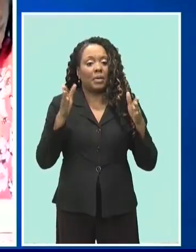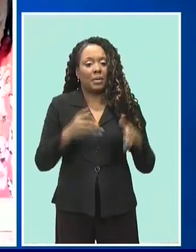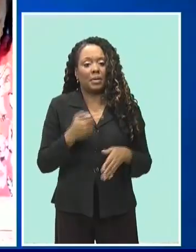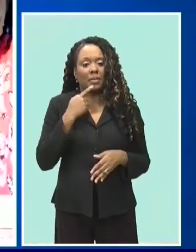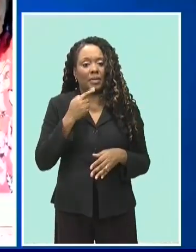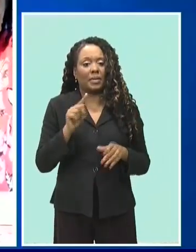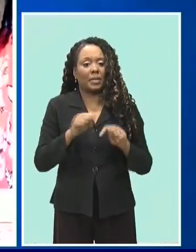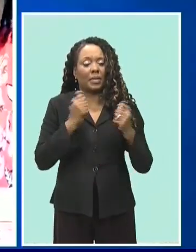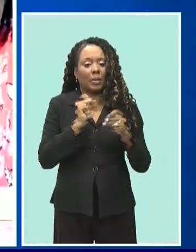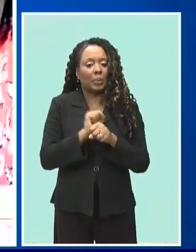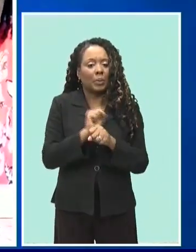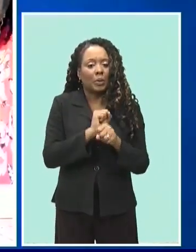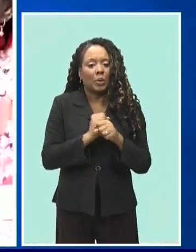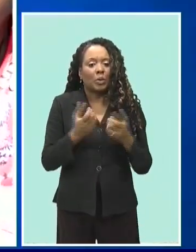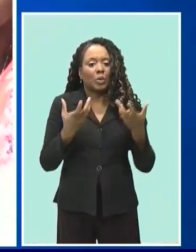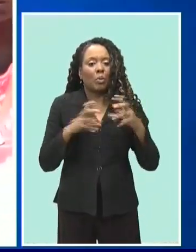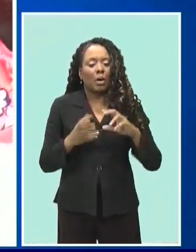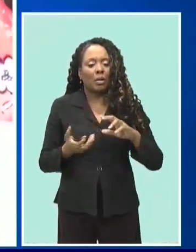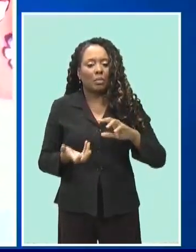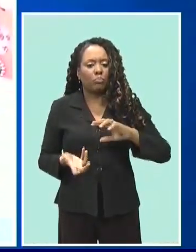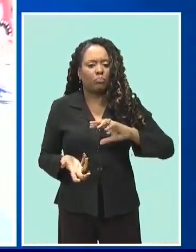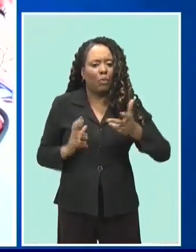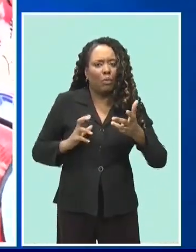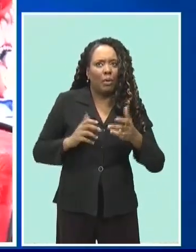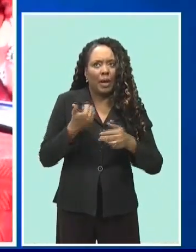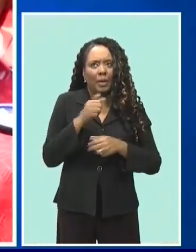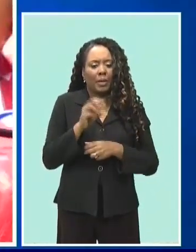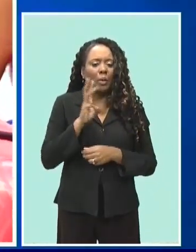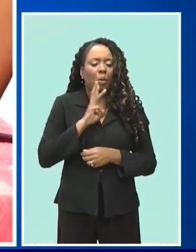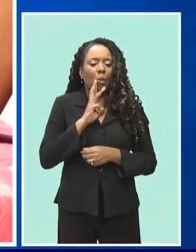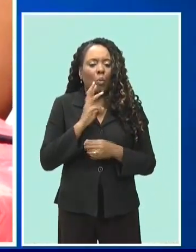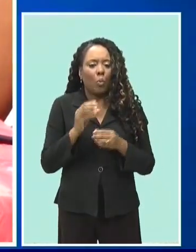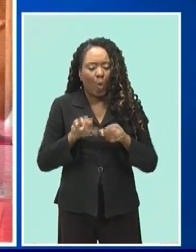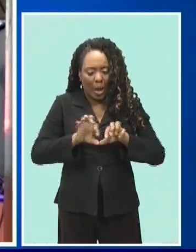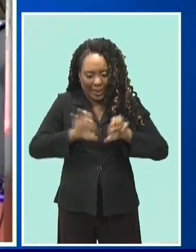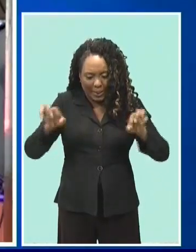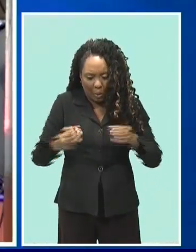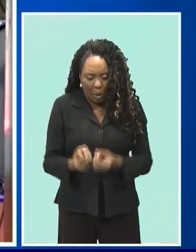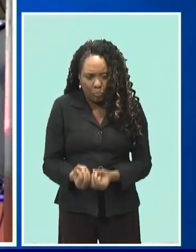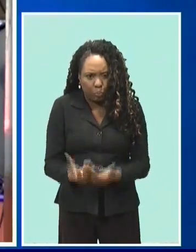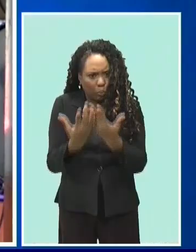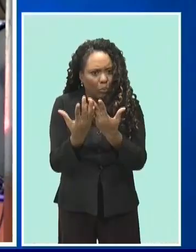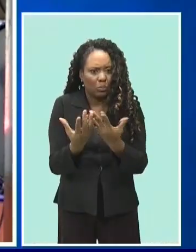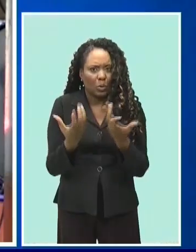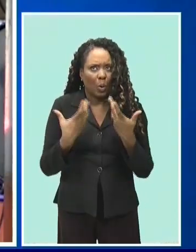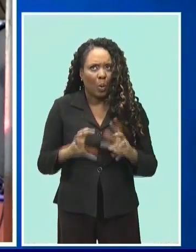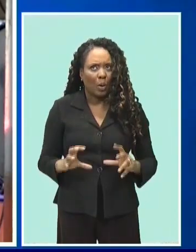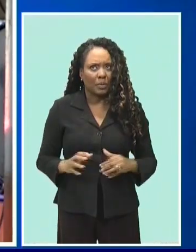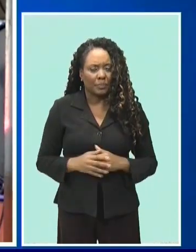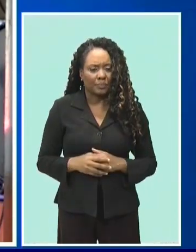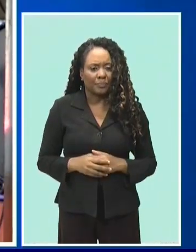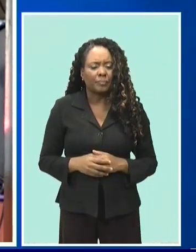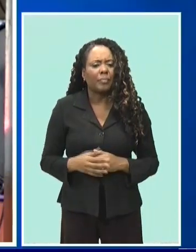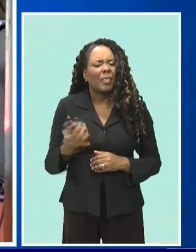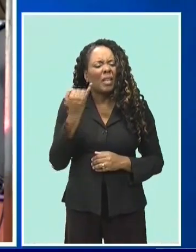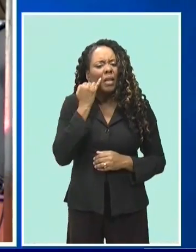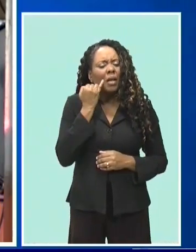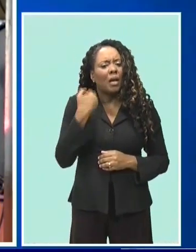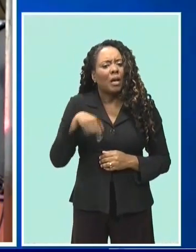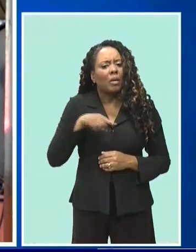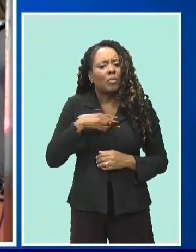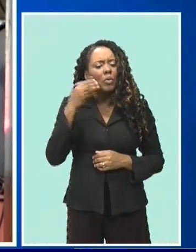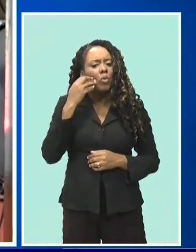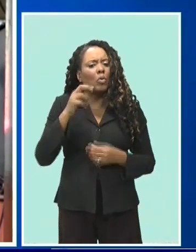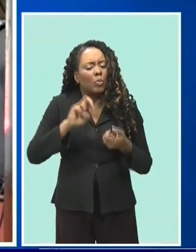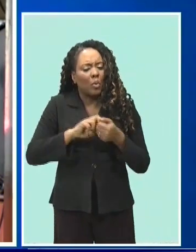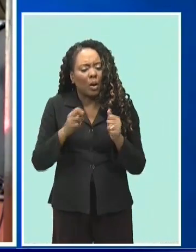carefully to avoid damaging any water mains in the area. If we know that where the anomaly is, we